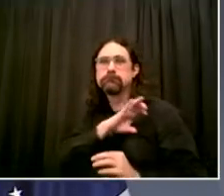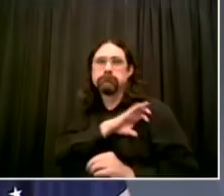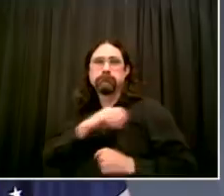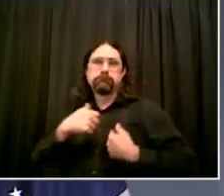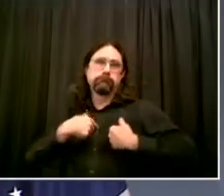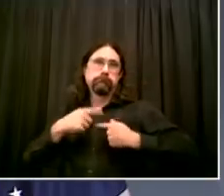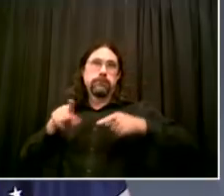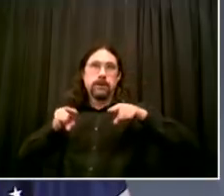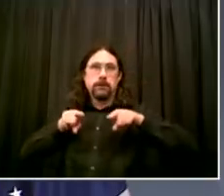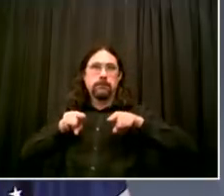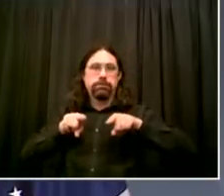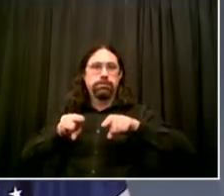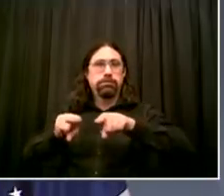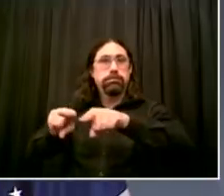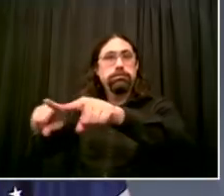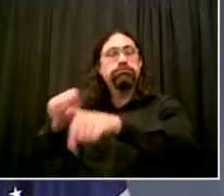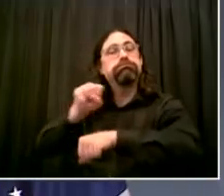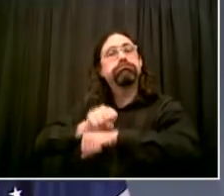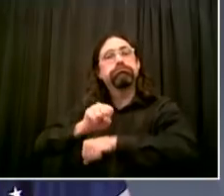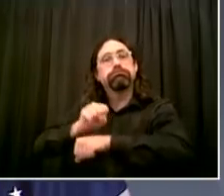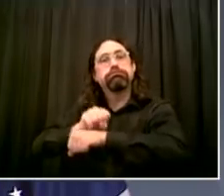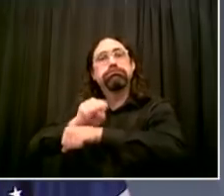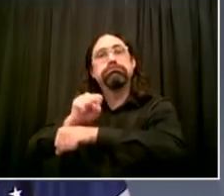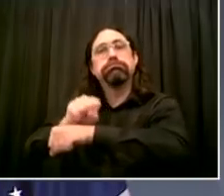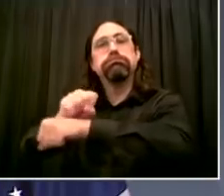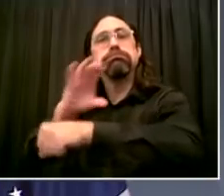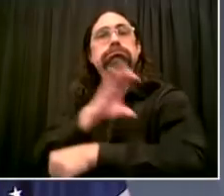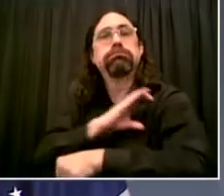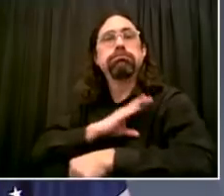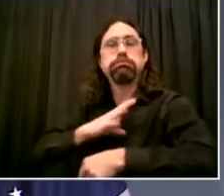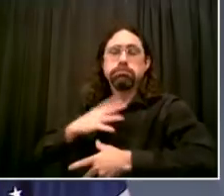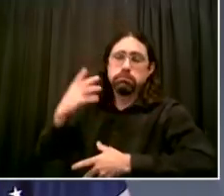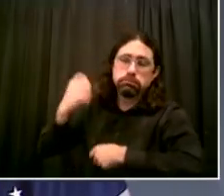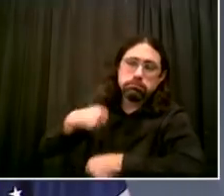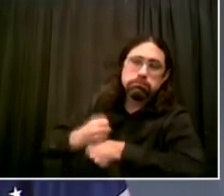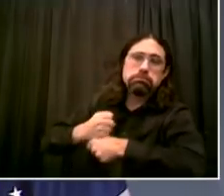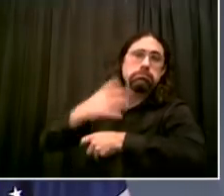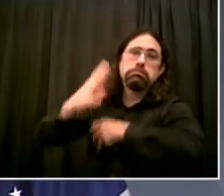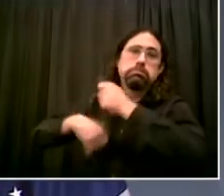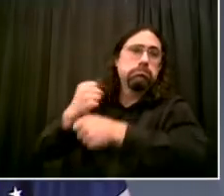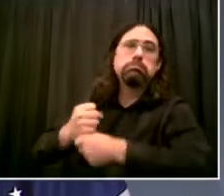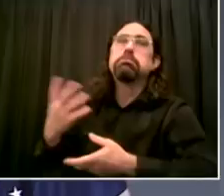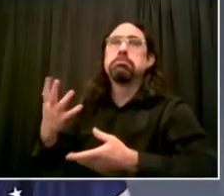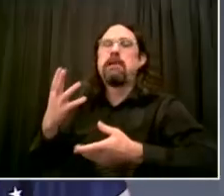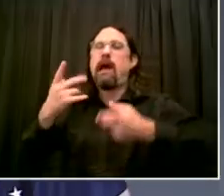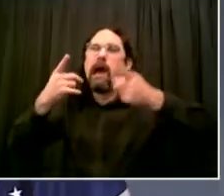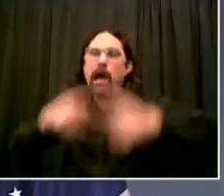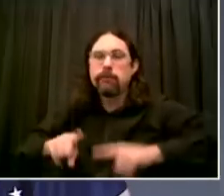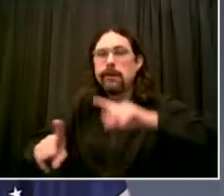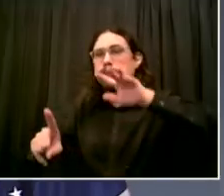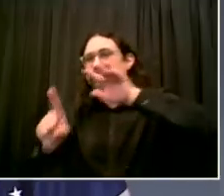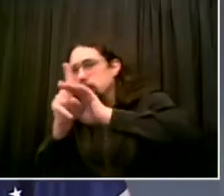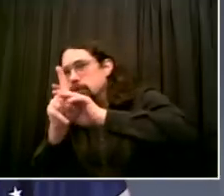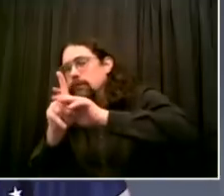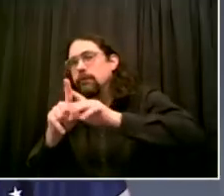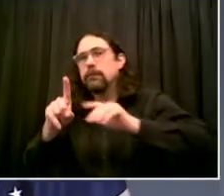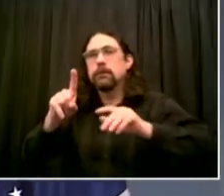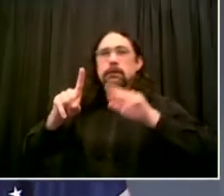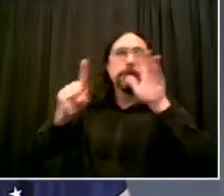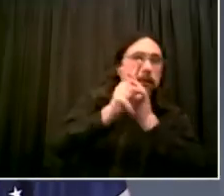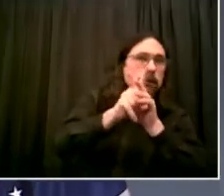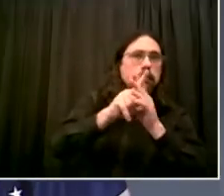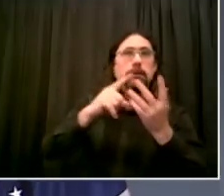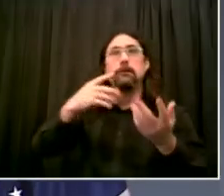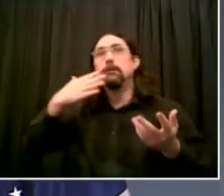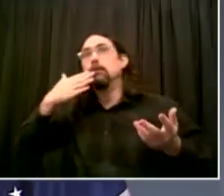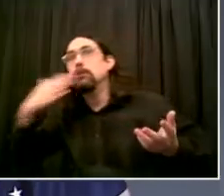about the larger solutions. Transparency matters deeply, but the truest solutions come from the grassroots. The